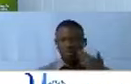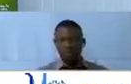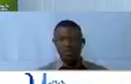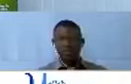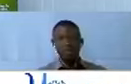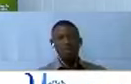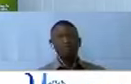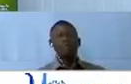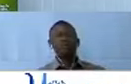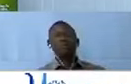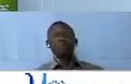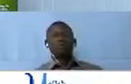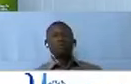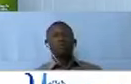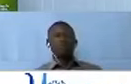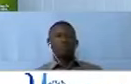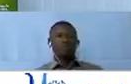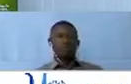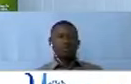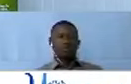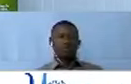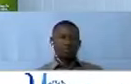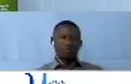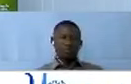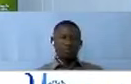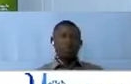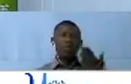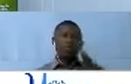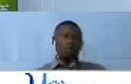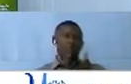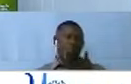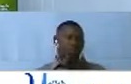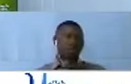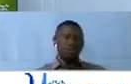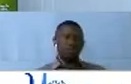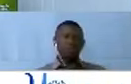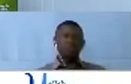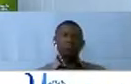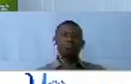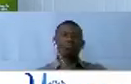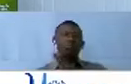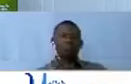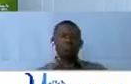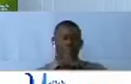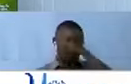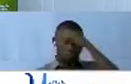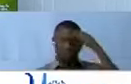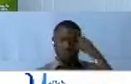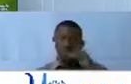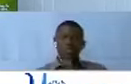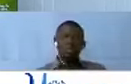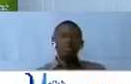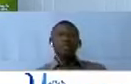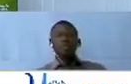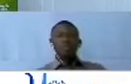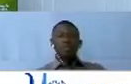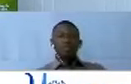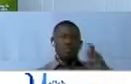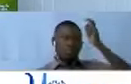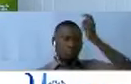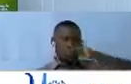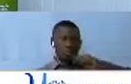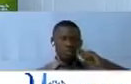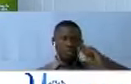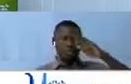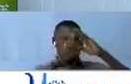coup d'etat tembiru. Proceed, please. From there, I was posted to Sibano Police Station. Ndo ndo na tansa unde kansamba Sibano Police